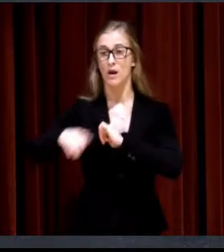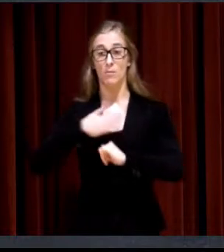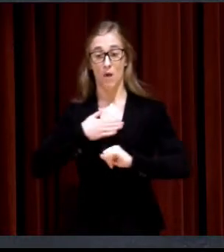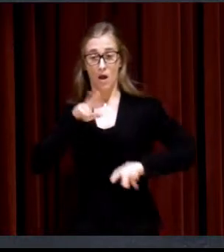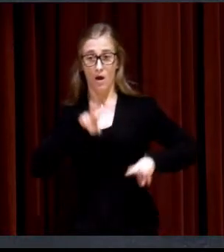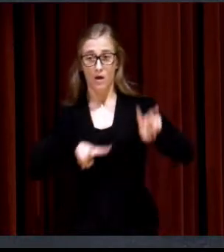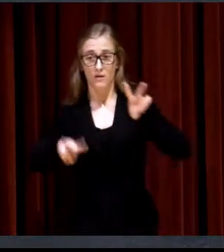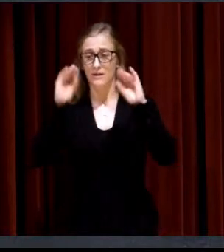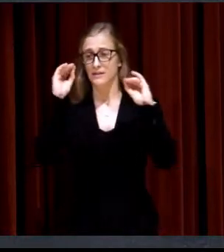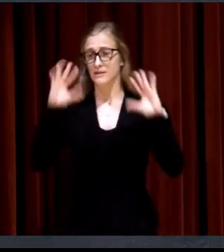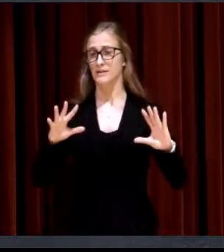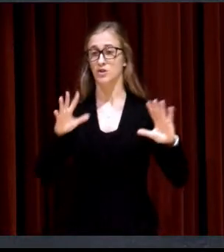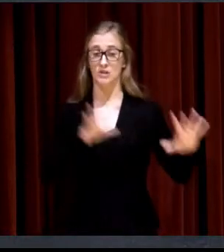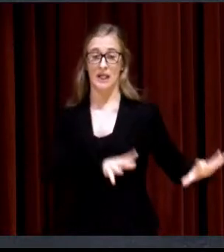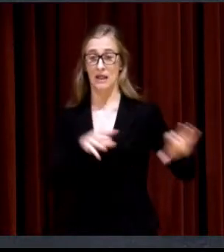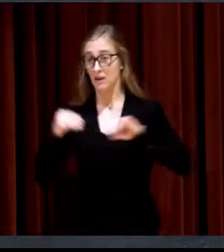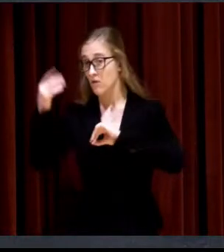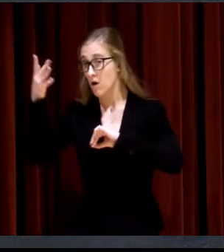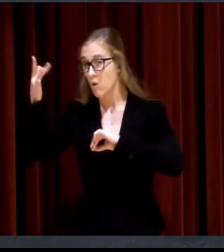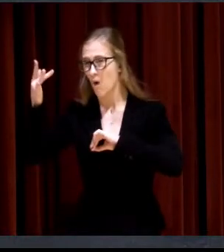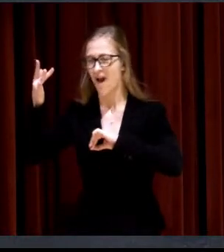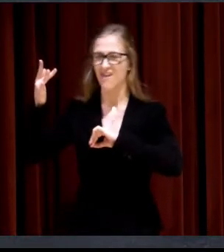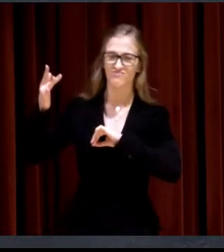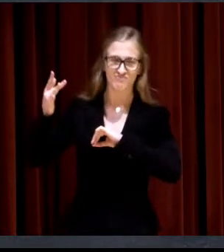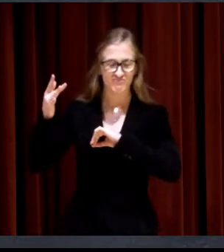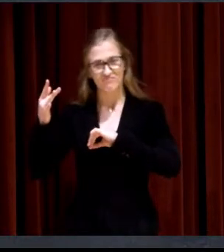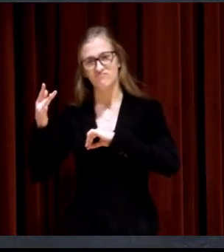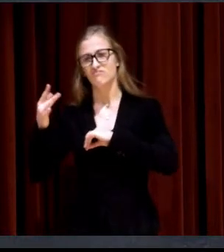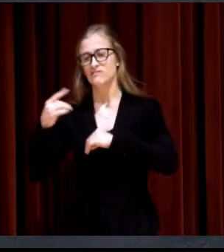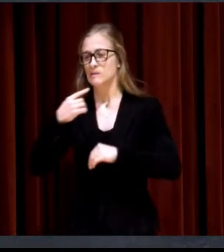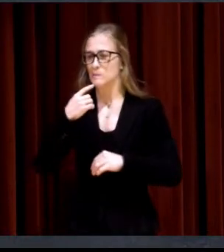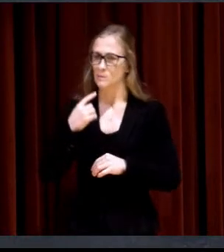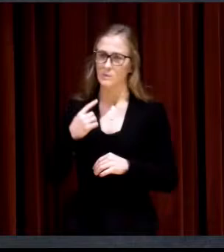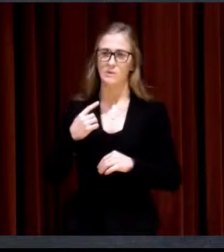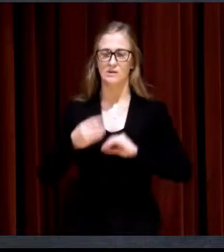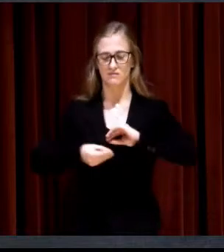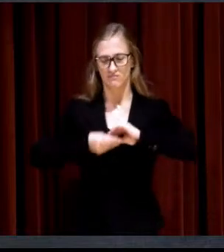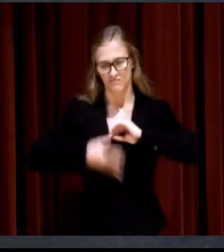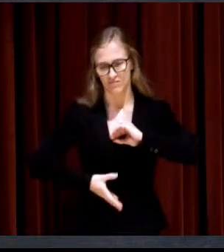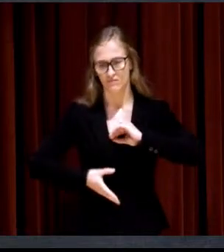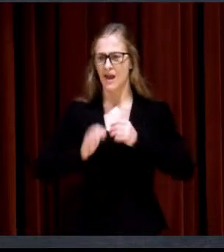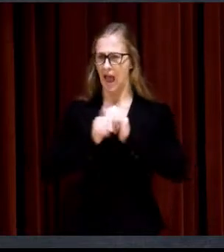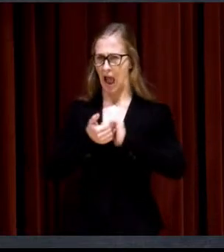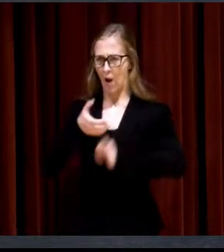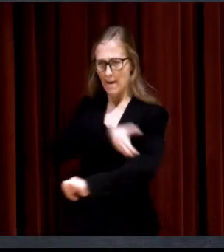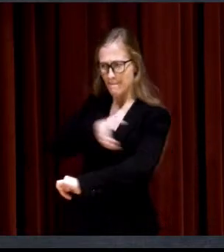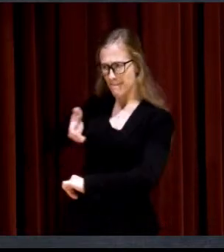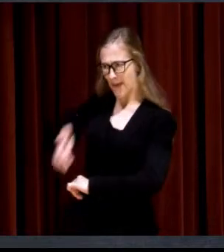the teachers are leaving because they are discouraged. How will teachers be empowered?